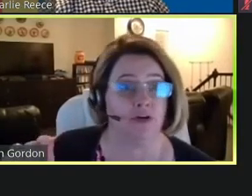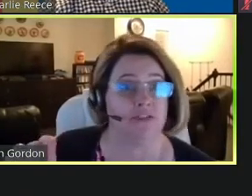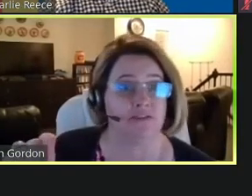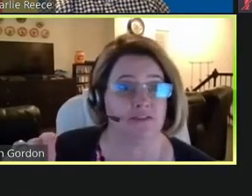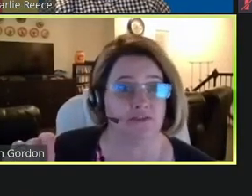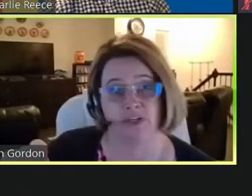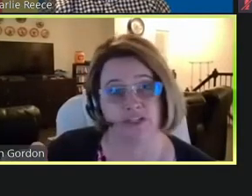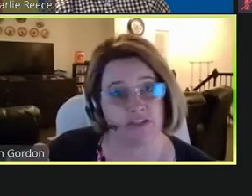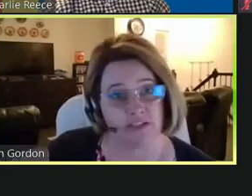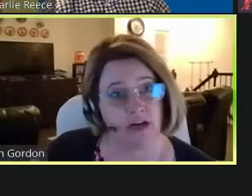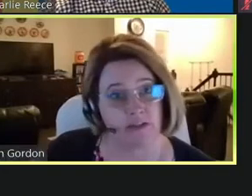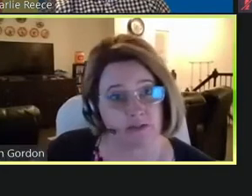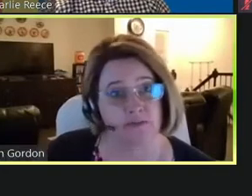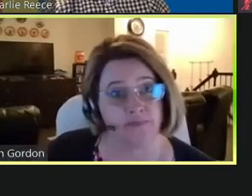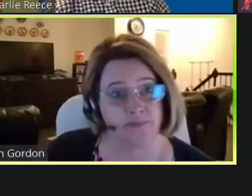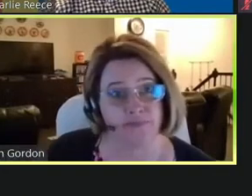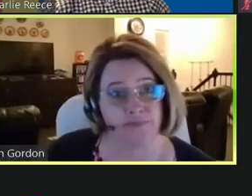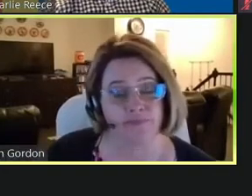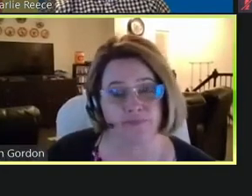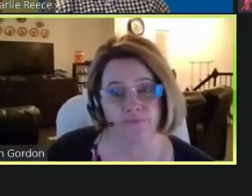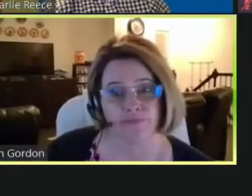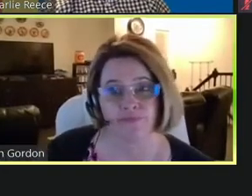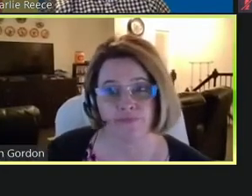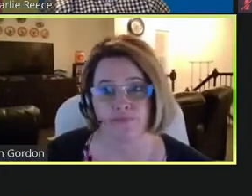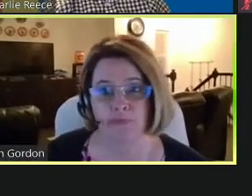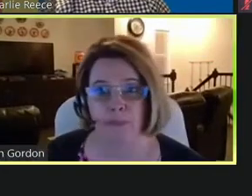ever want to reach out to us.